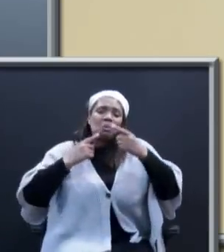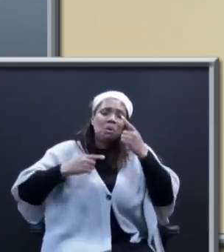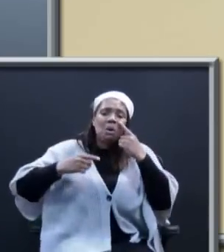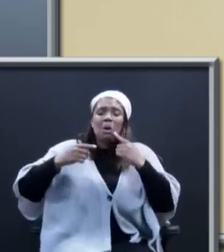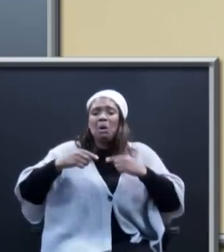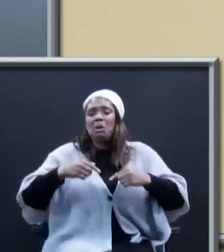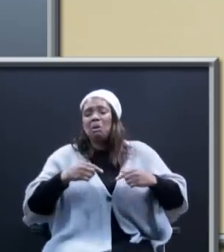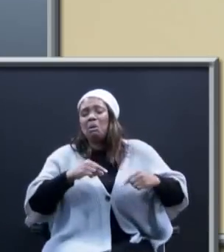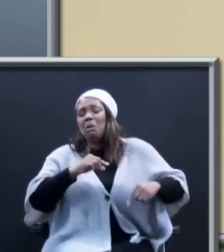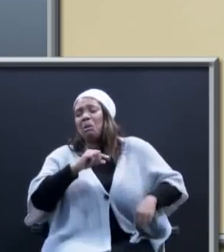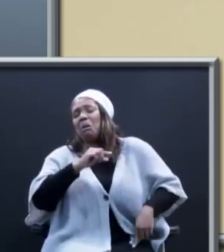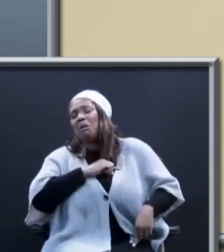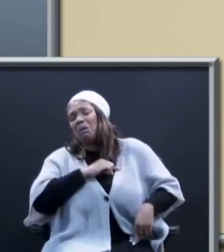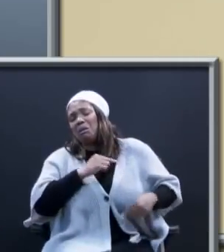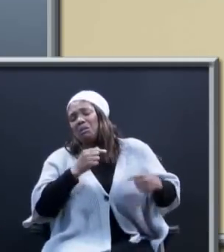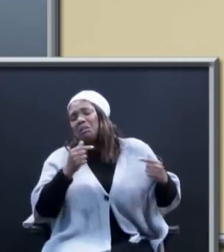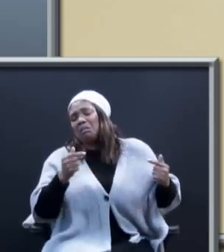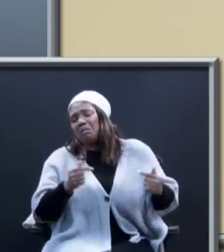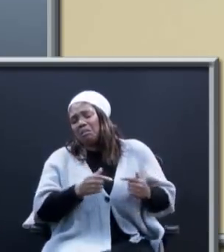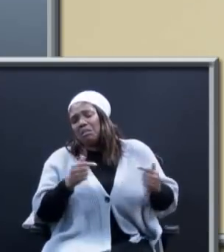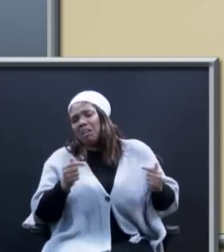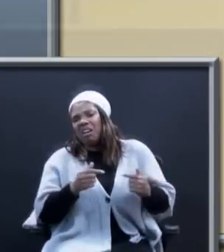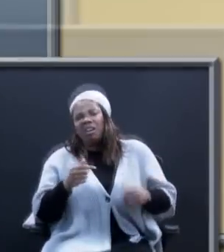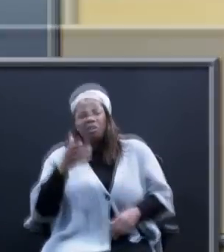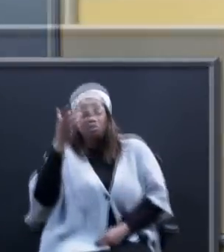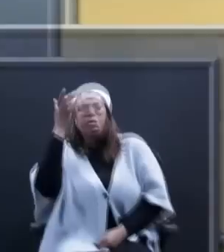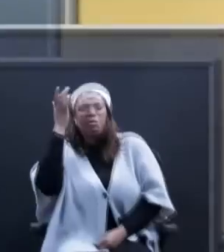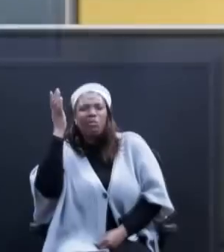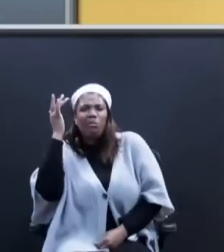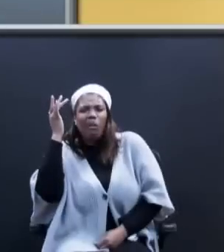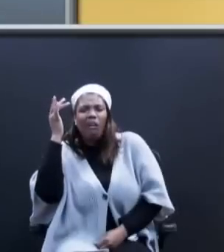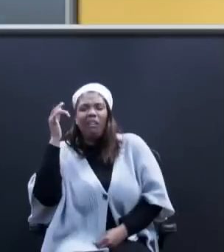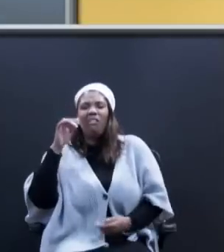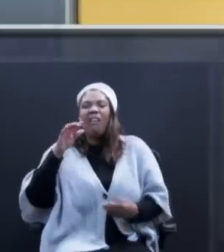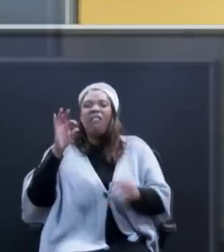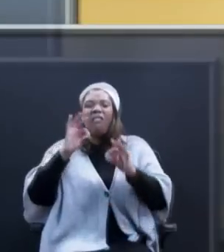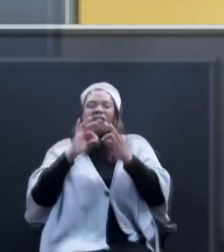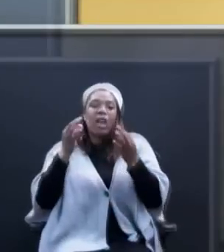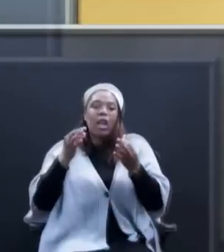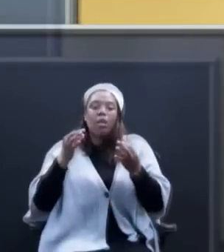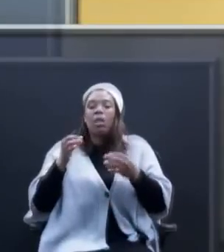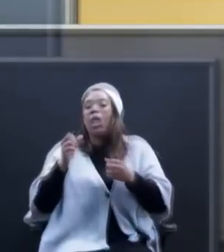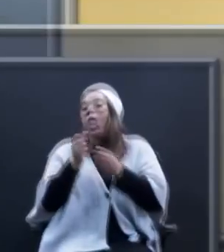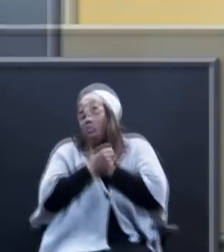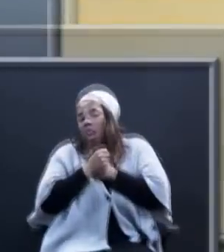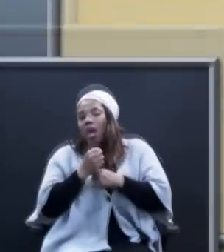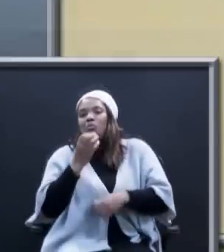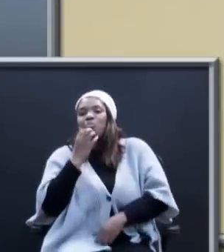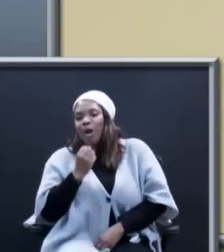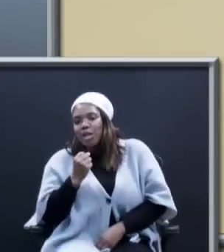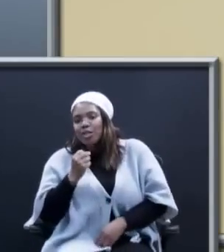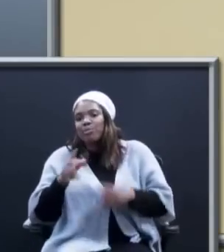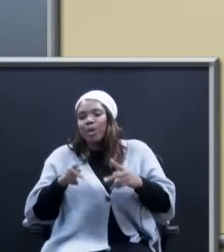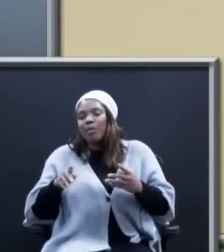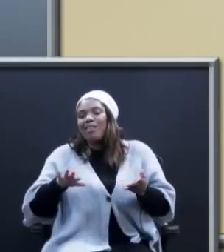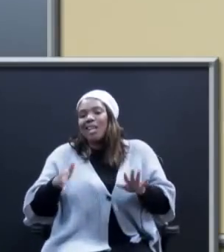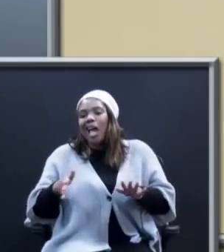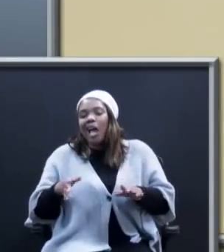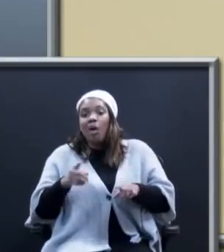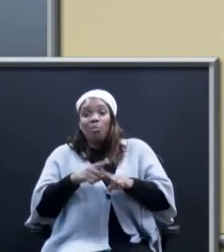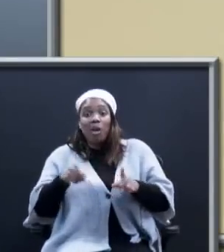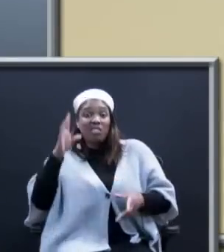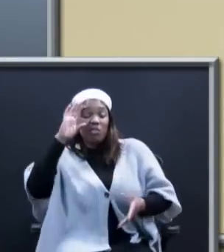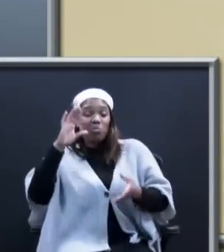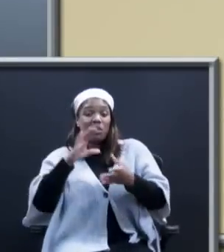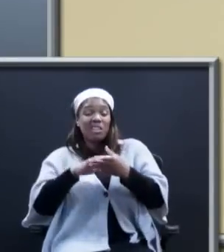for yourself. You're still living. Go ahead and read. For if we believe that Jesus died and rose again, even so them also which